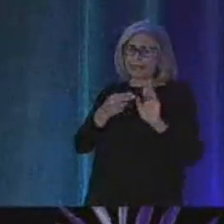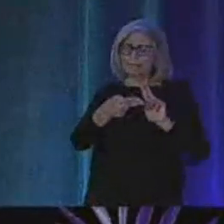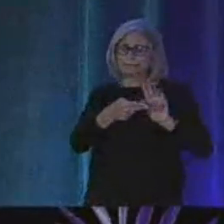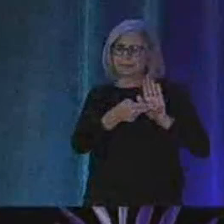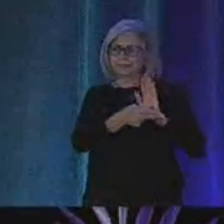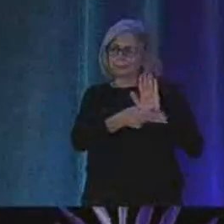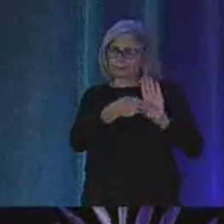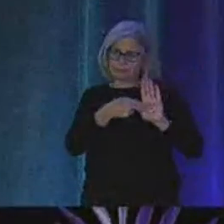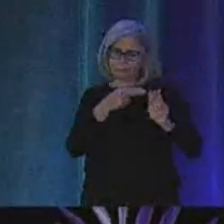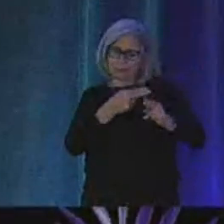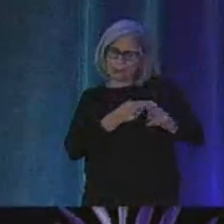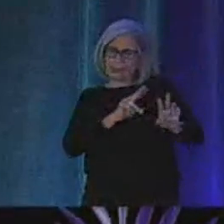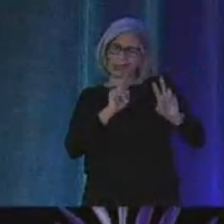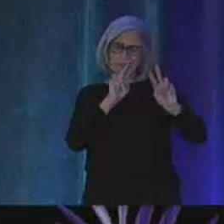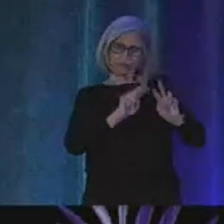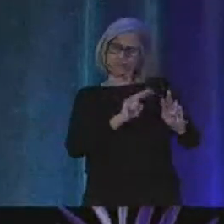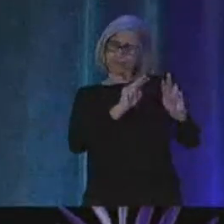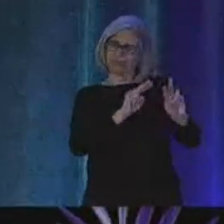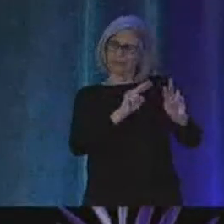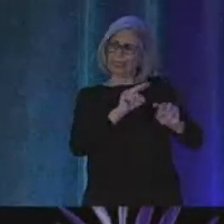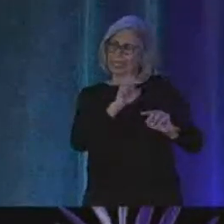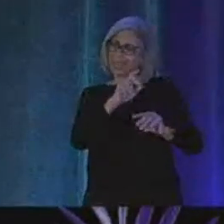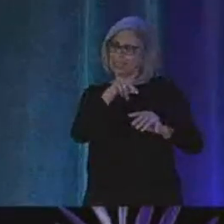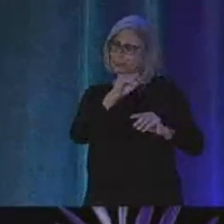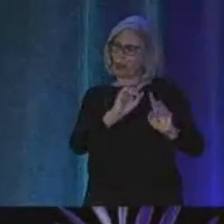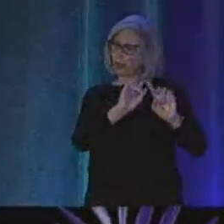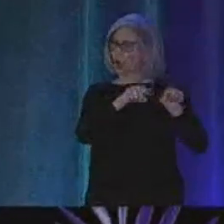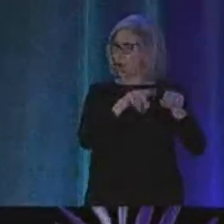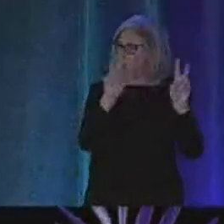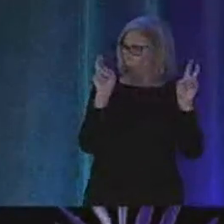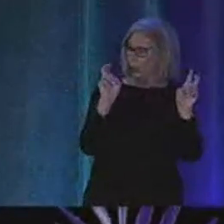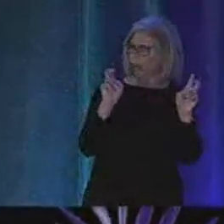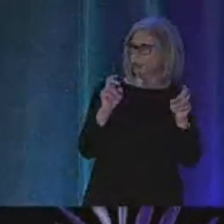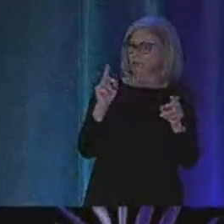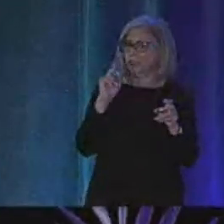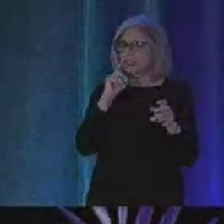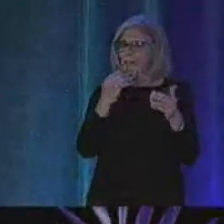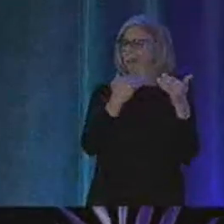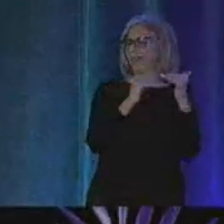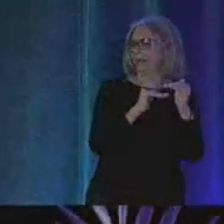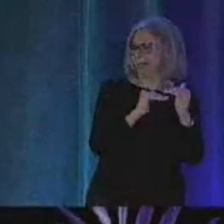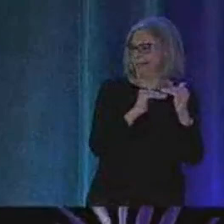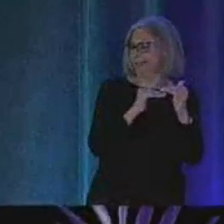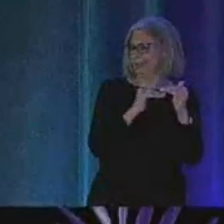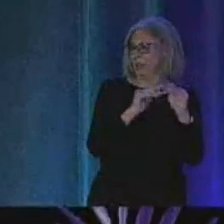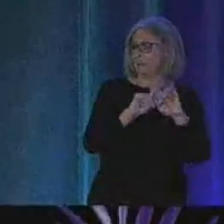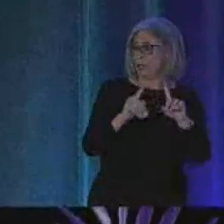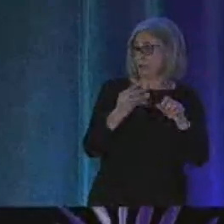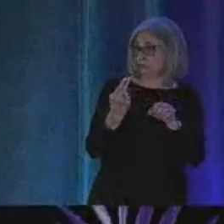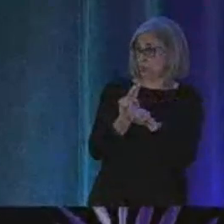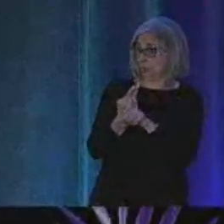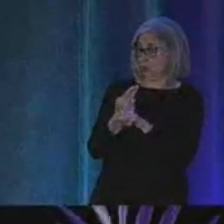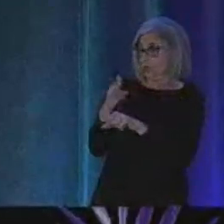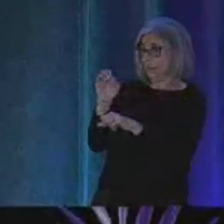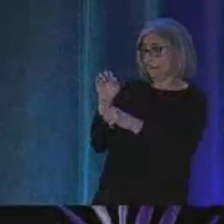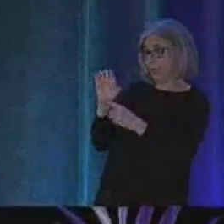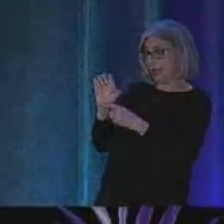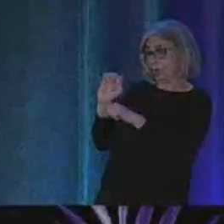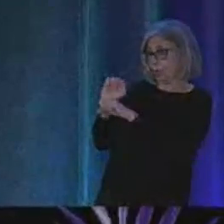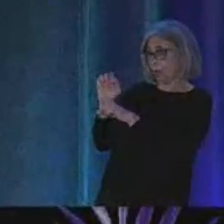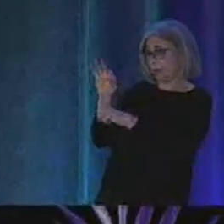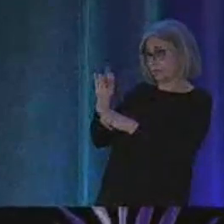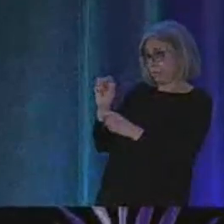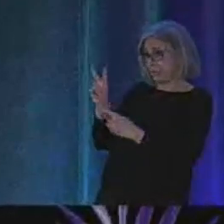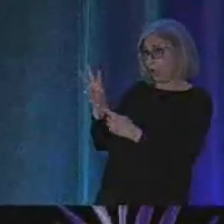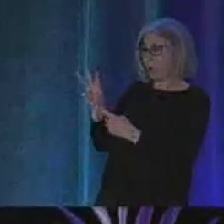people think about Expo Go, which are, it'll get you so far. But if you do bare workflow, you can actually get very